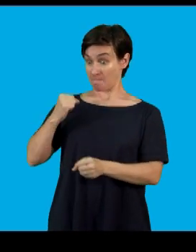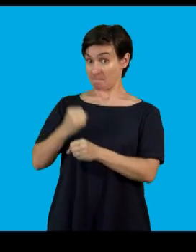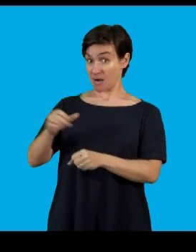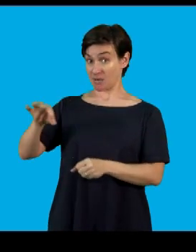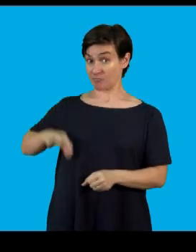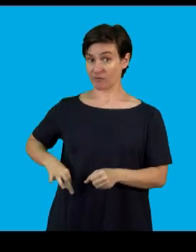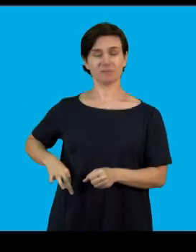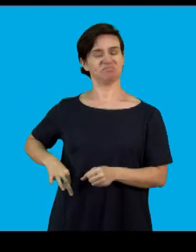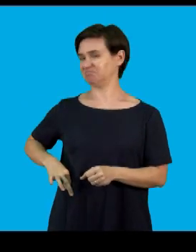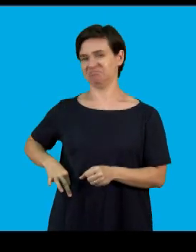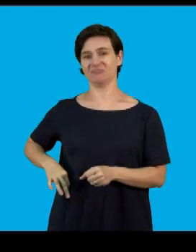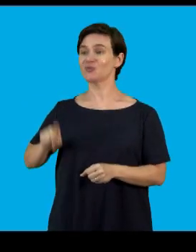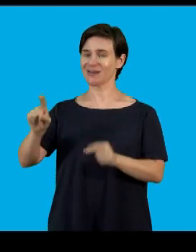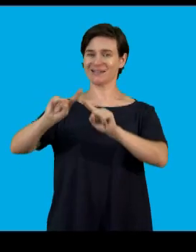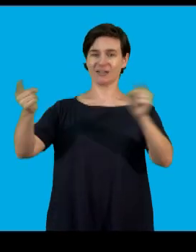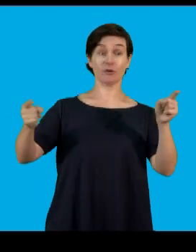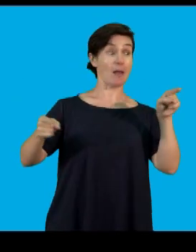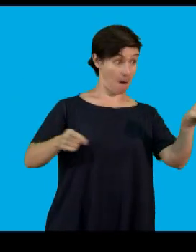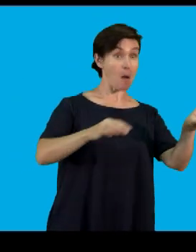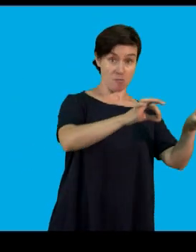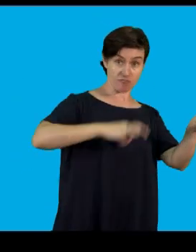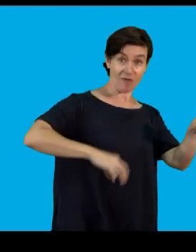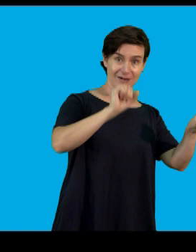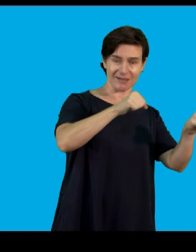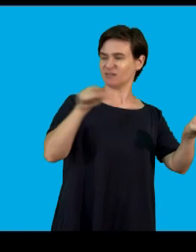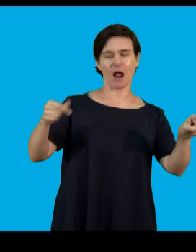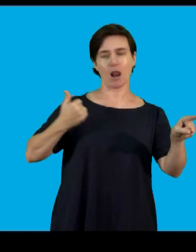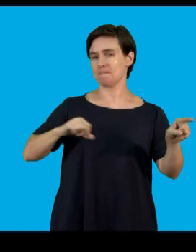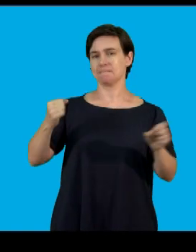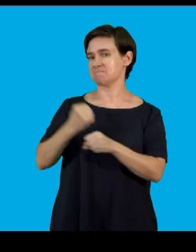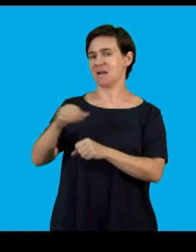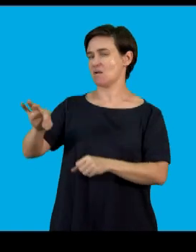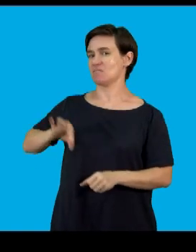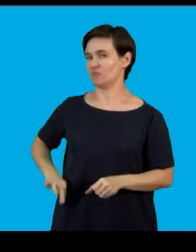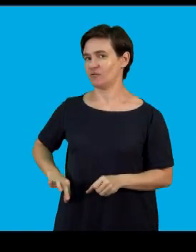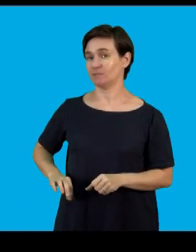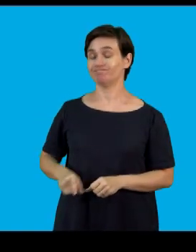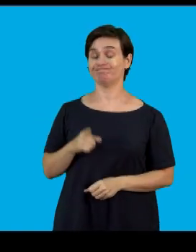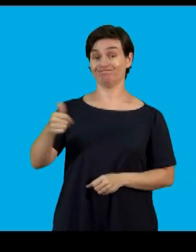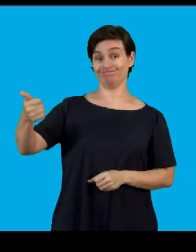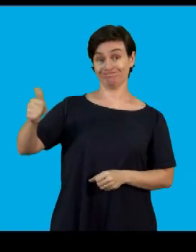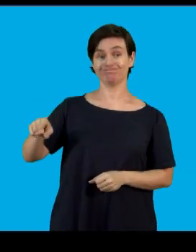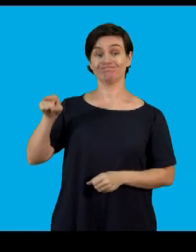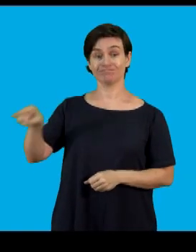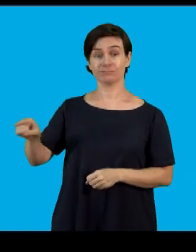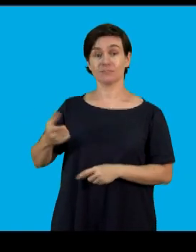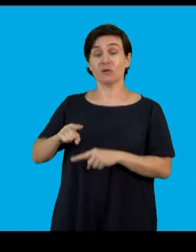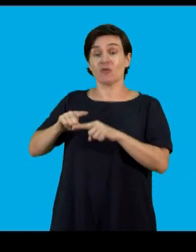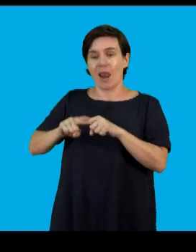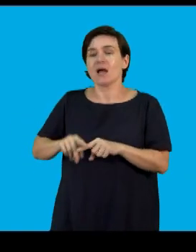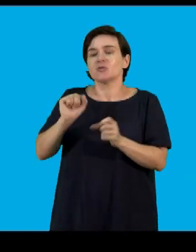to make profit. Can you see? The distinction is clear. Rely on, the second one, rely on